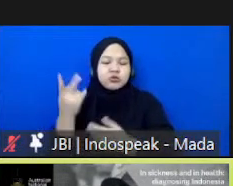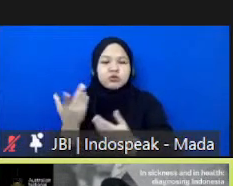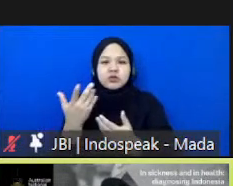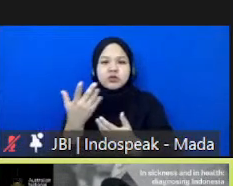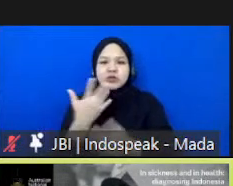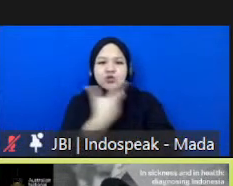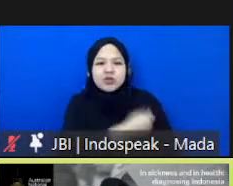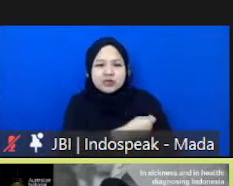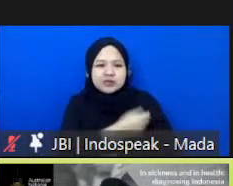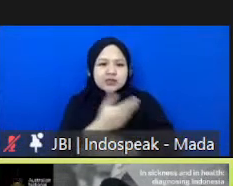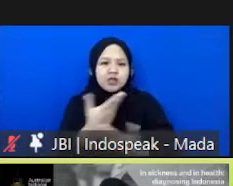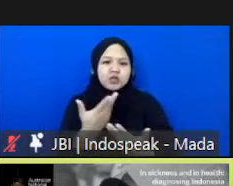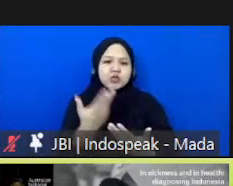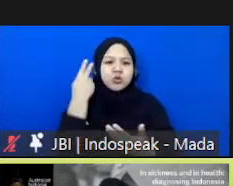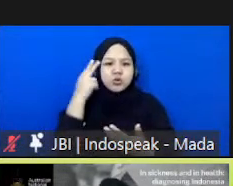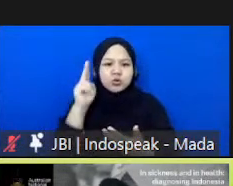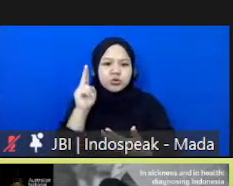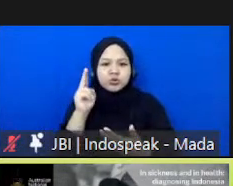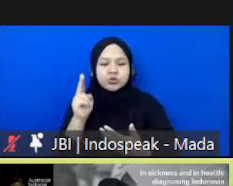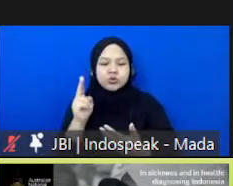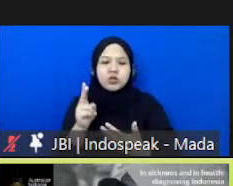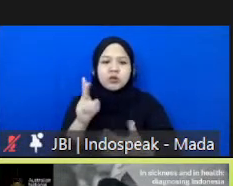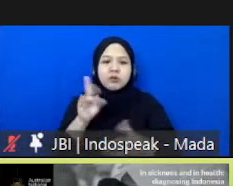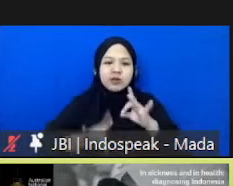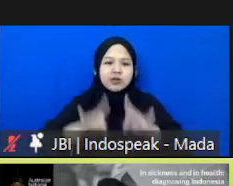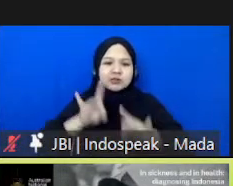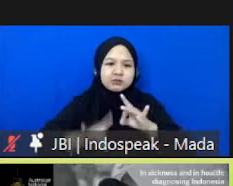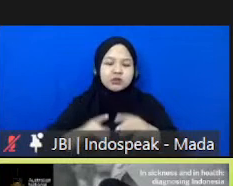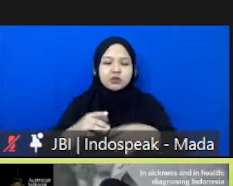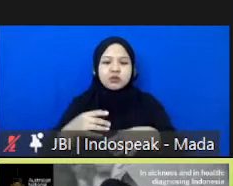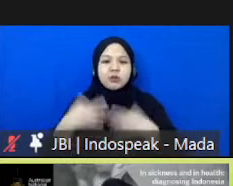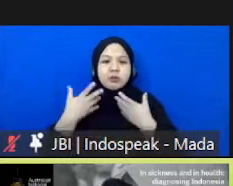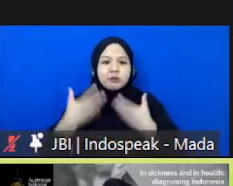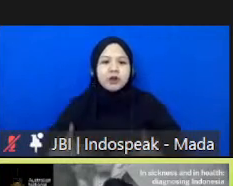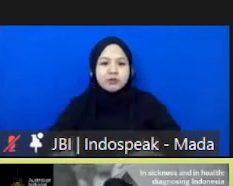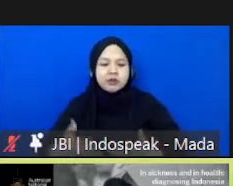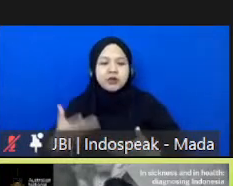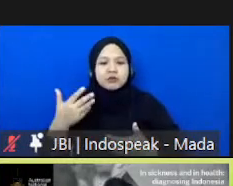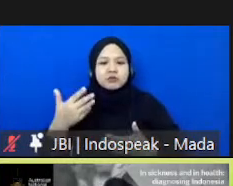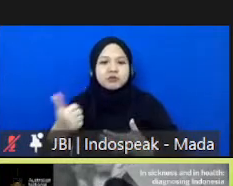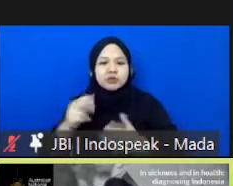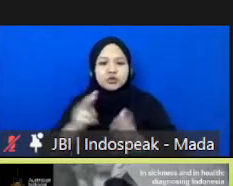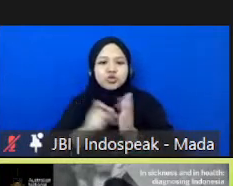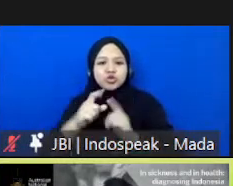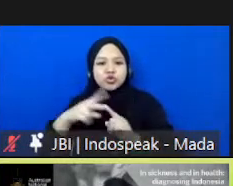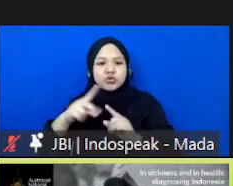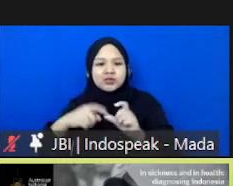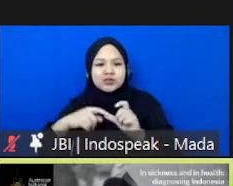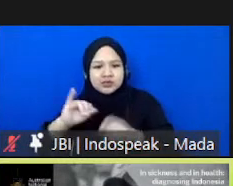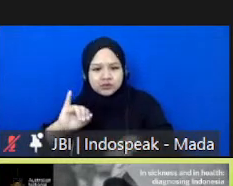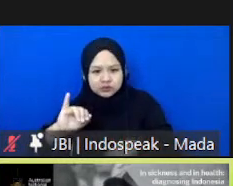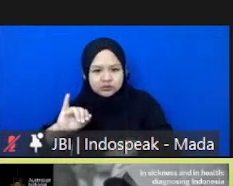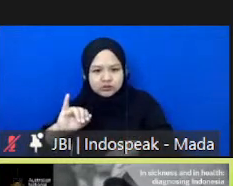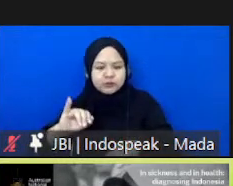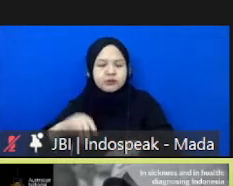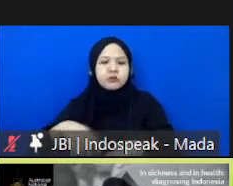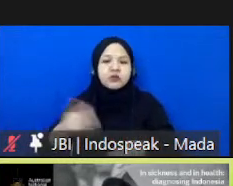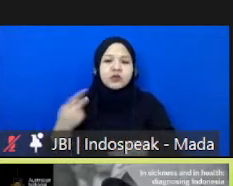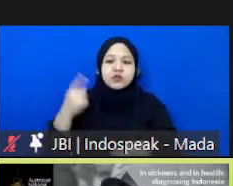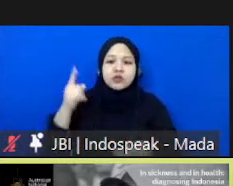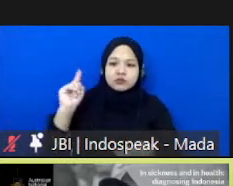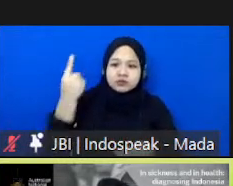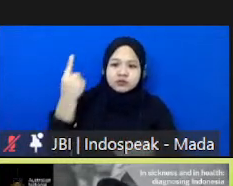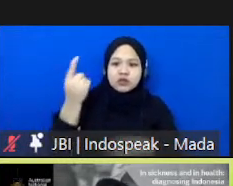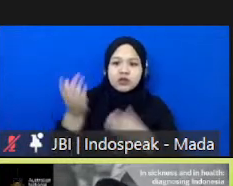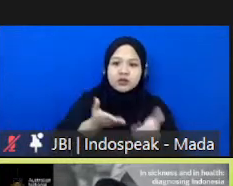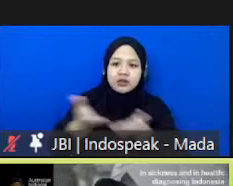also depleted during those times. And since posyandu and puskesmas are our primary service